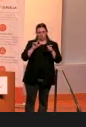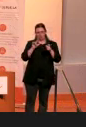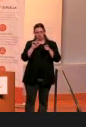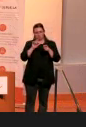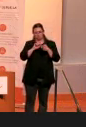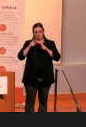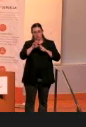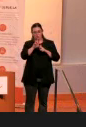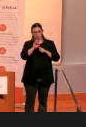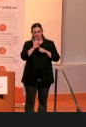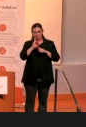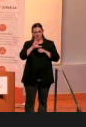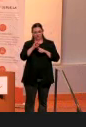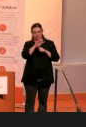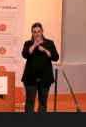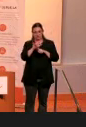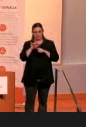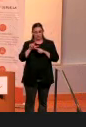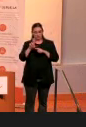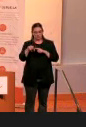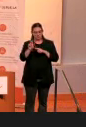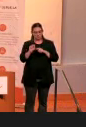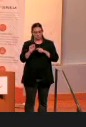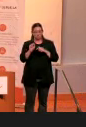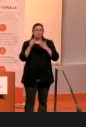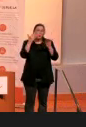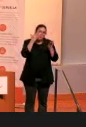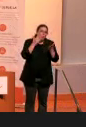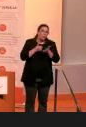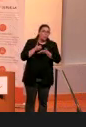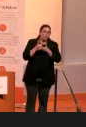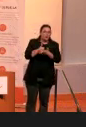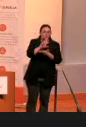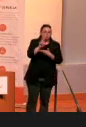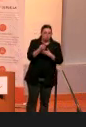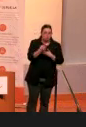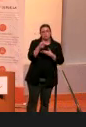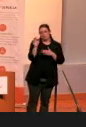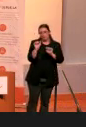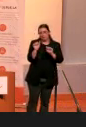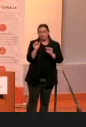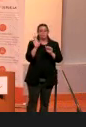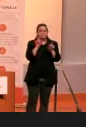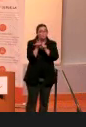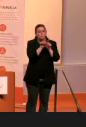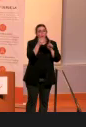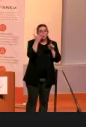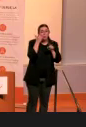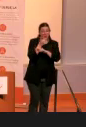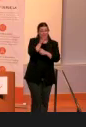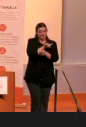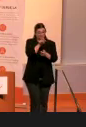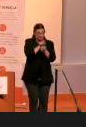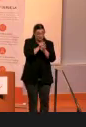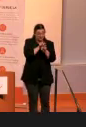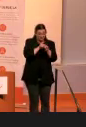Rituximab is FDA approved for rheumatoid arthritis, so we know it helps that. We know that rituximab is very good for people with autoimmune